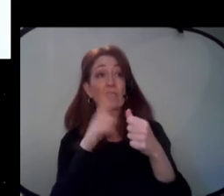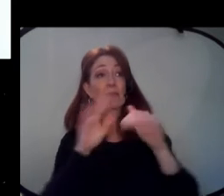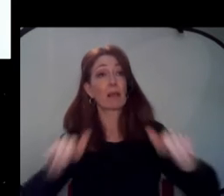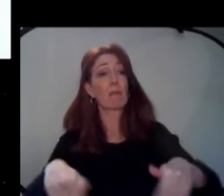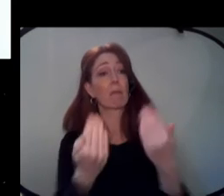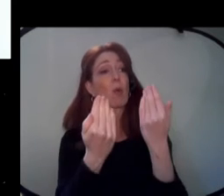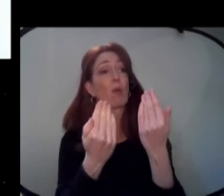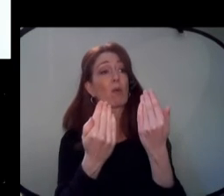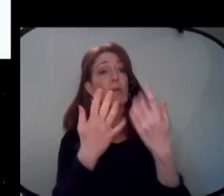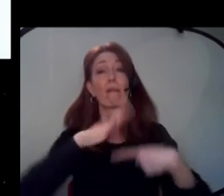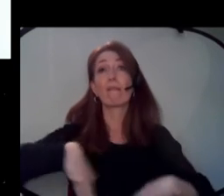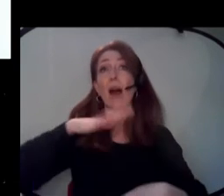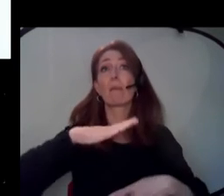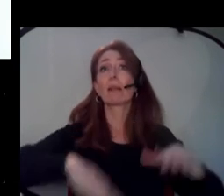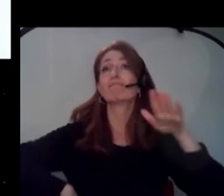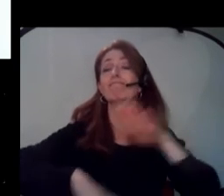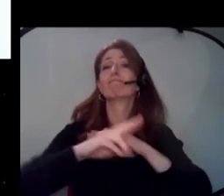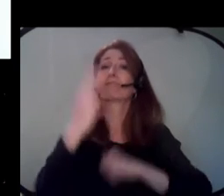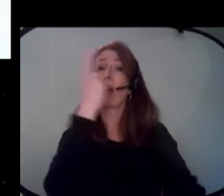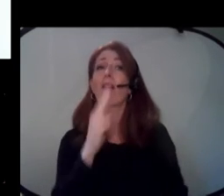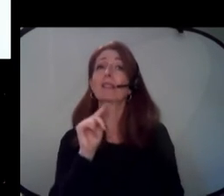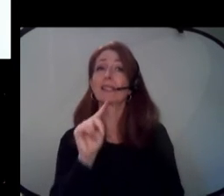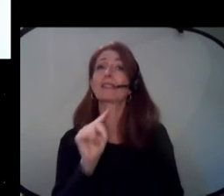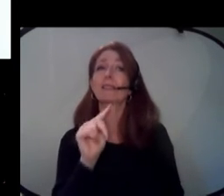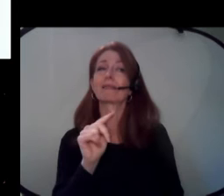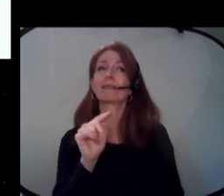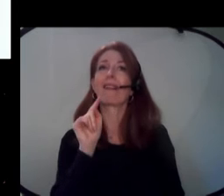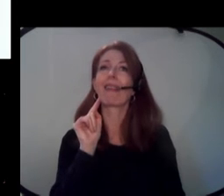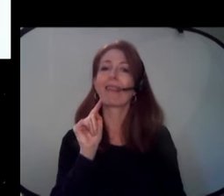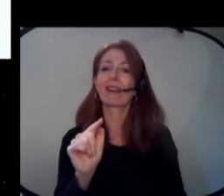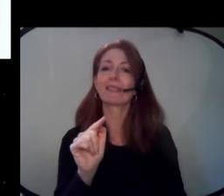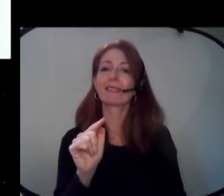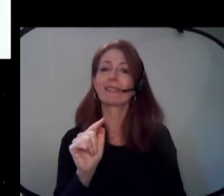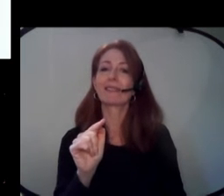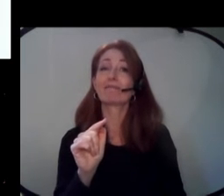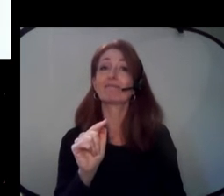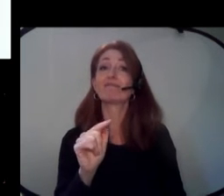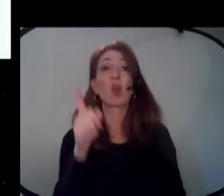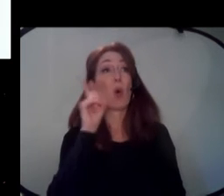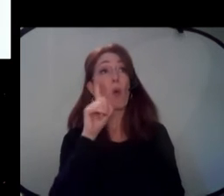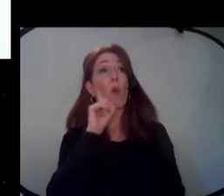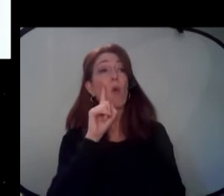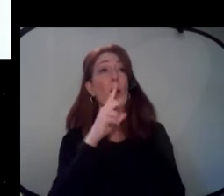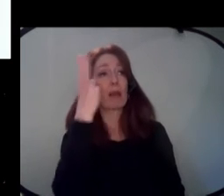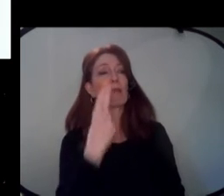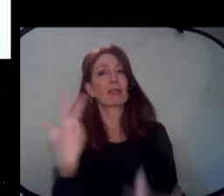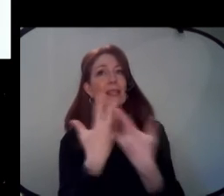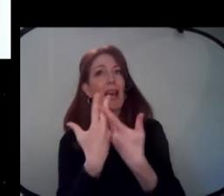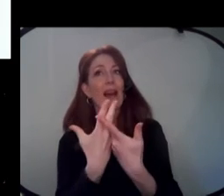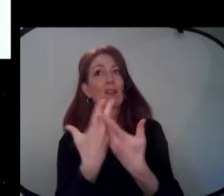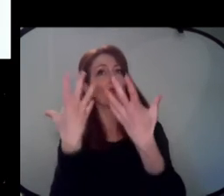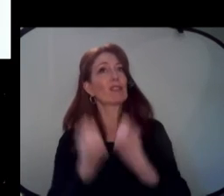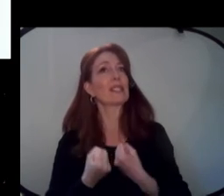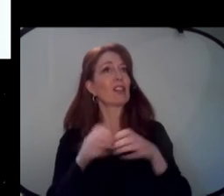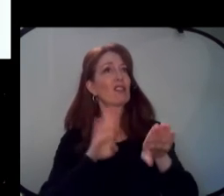family of artists, which of course is one of the classic ways that the women artists of this period get their training. It's actually very